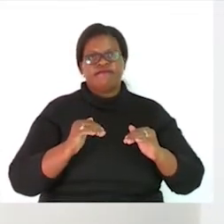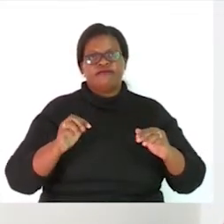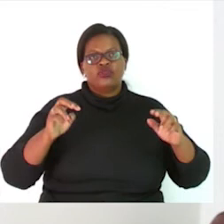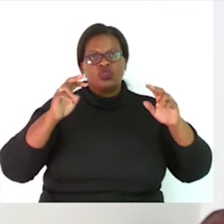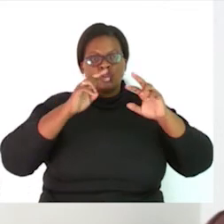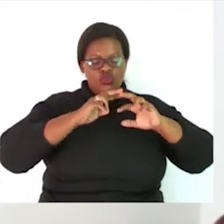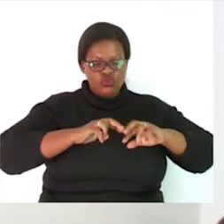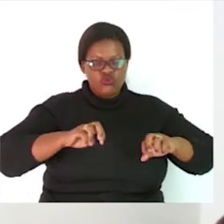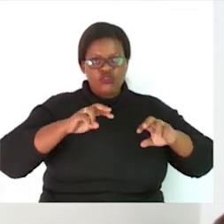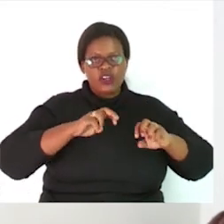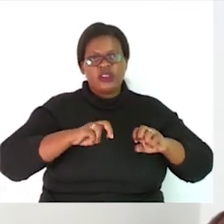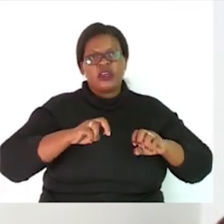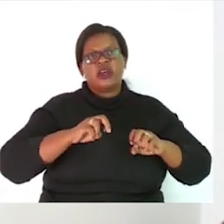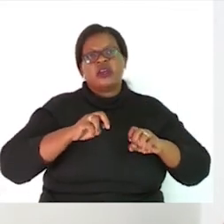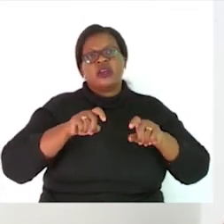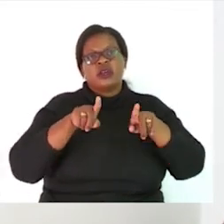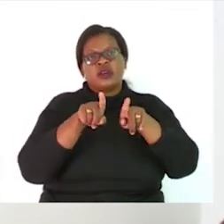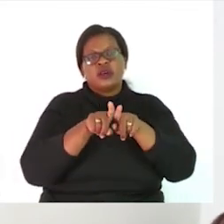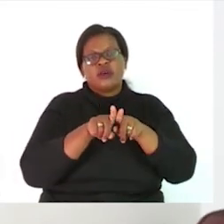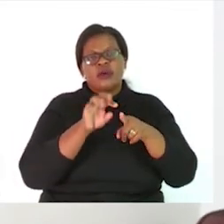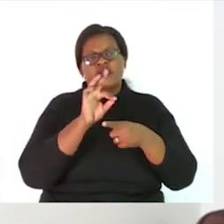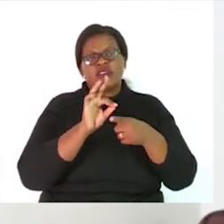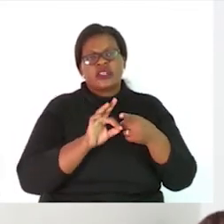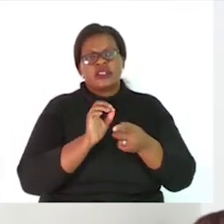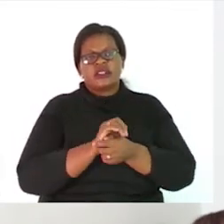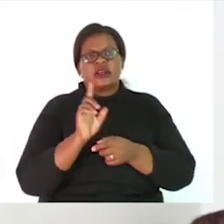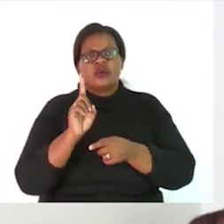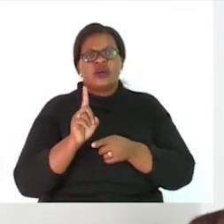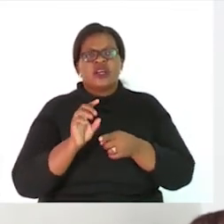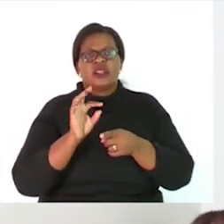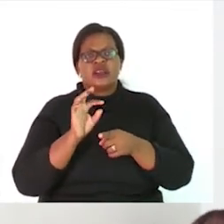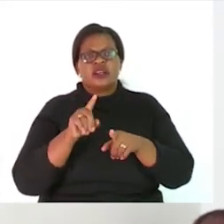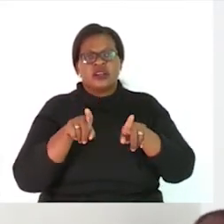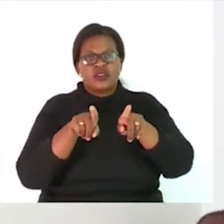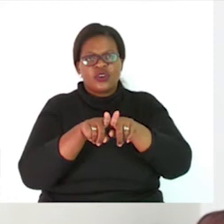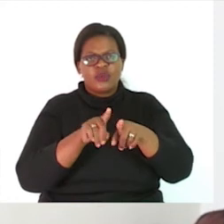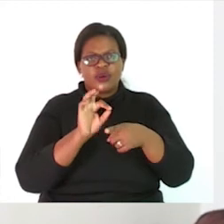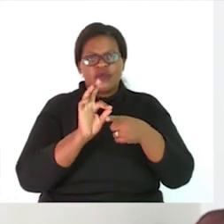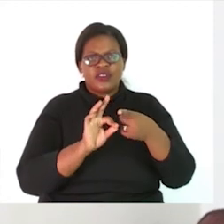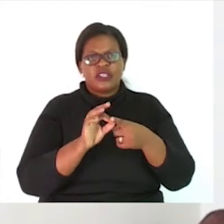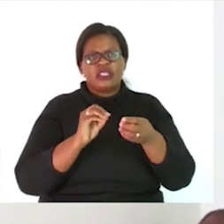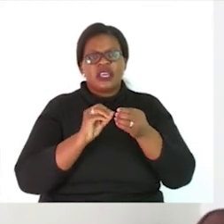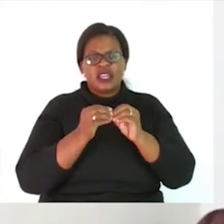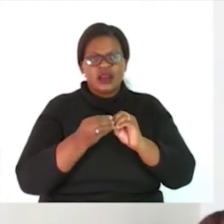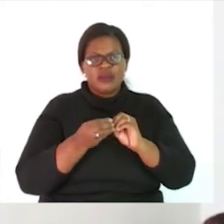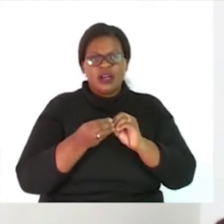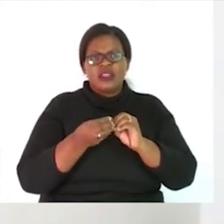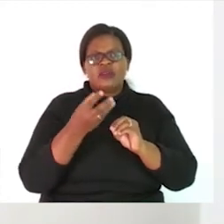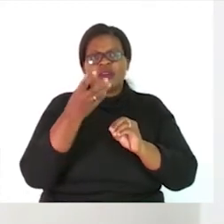common factors. What are common factors? The numbers that we find in both